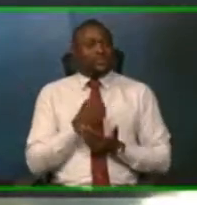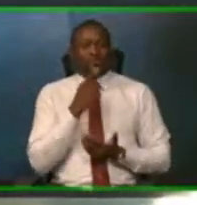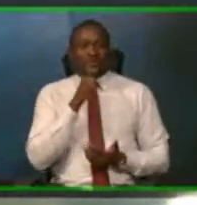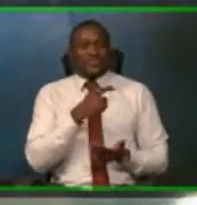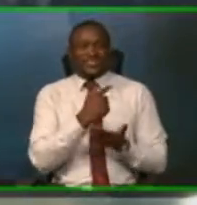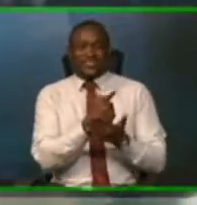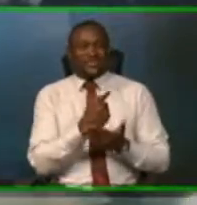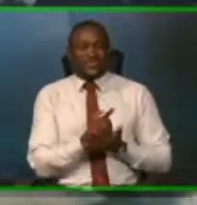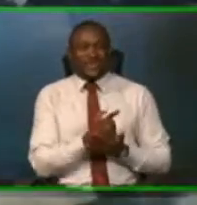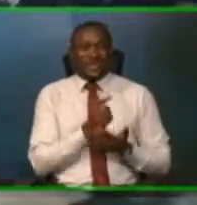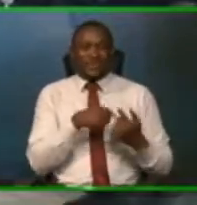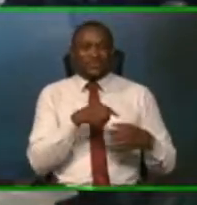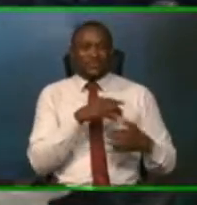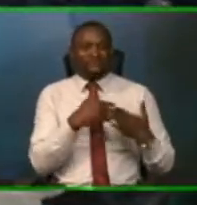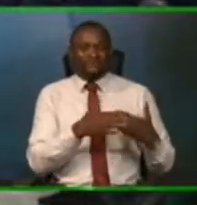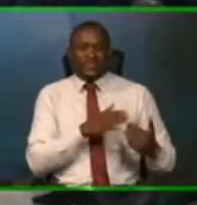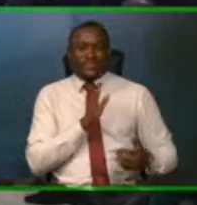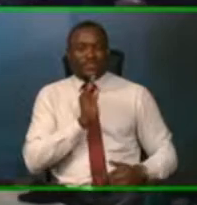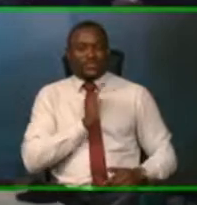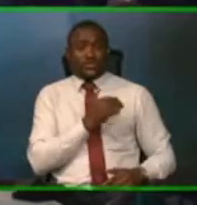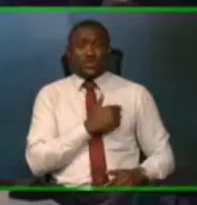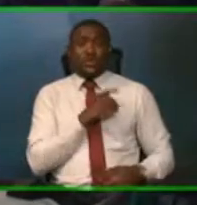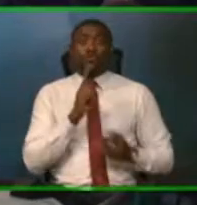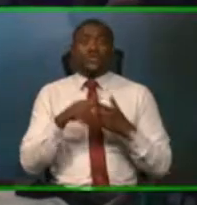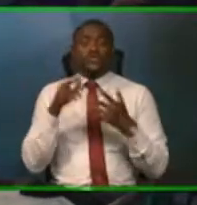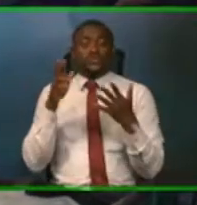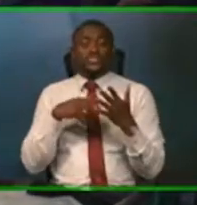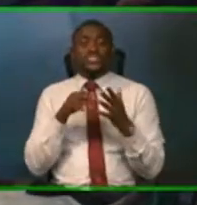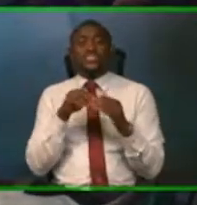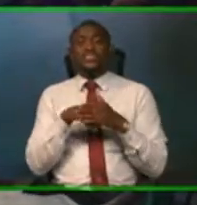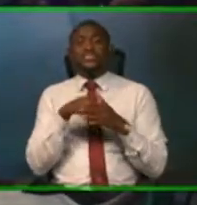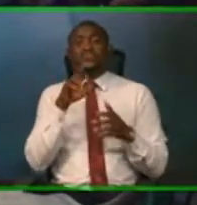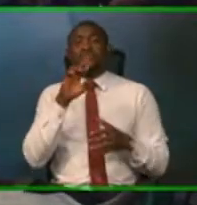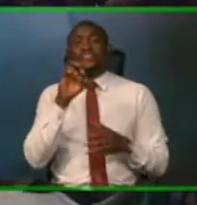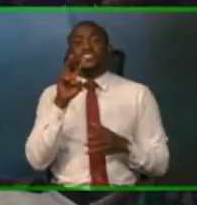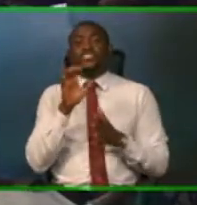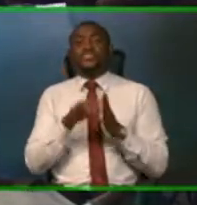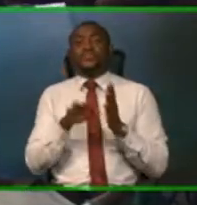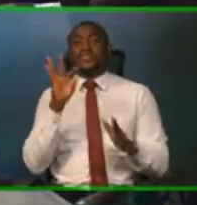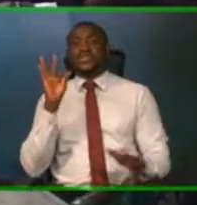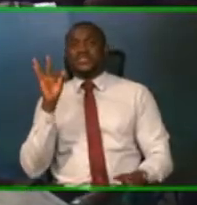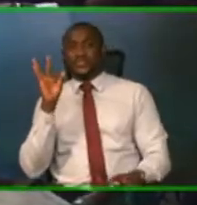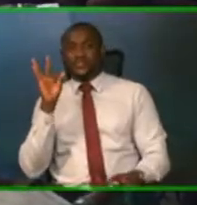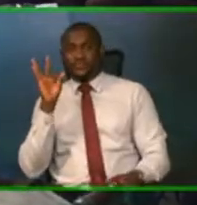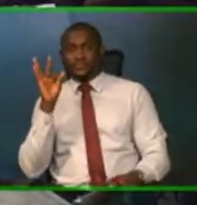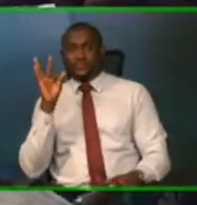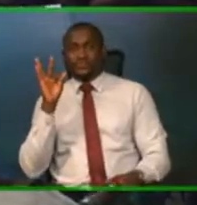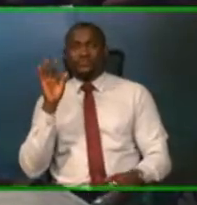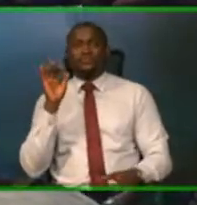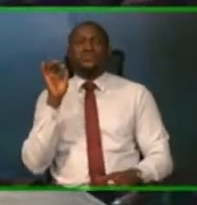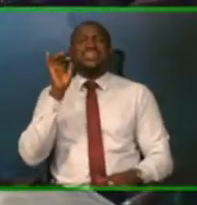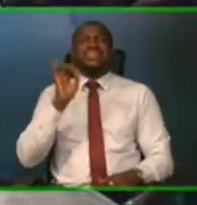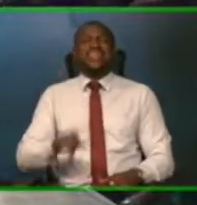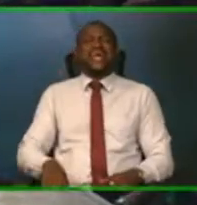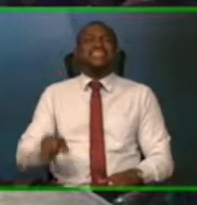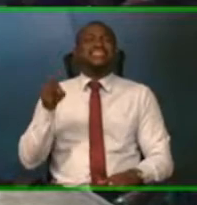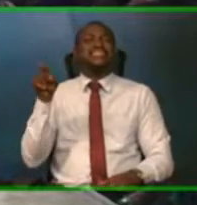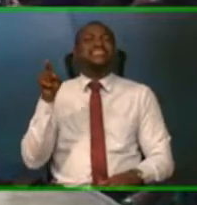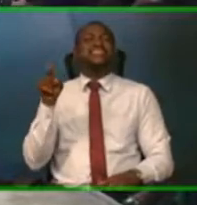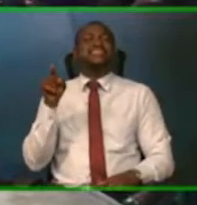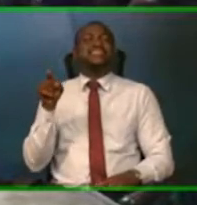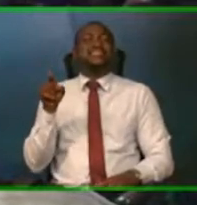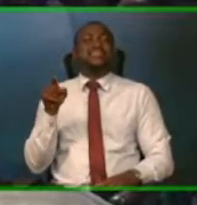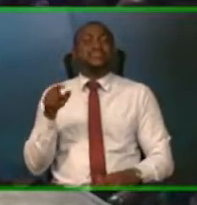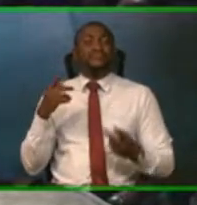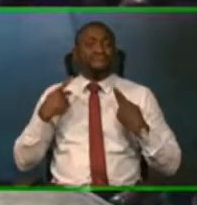soul. Yes, sir. When you read Revelation 19, I wish we had time. That harlot that rides upon the horse, having